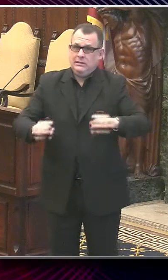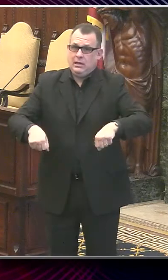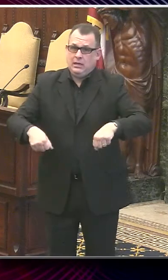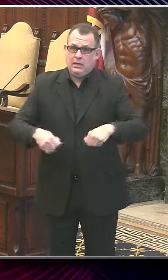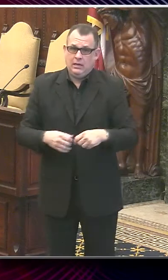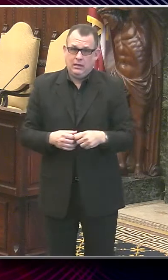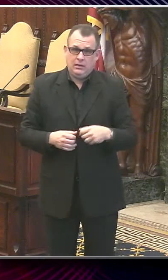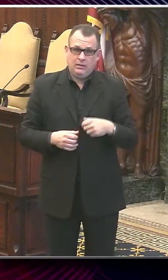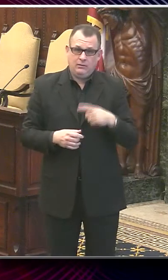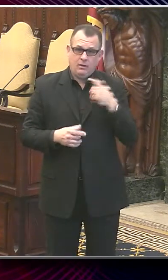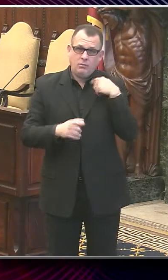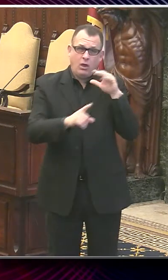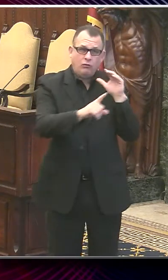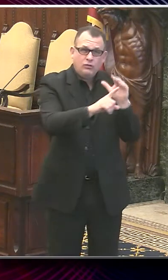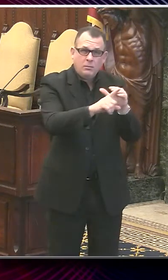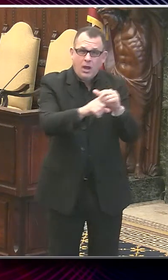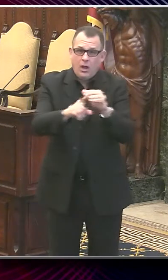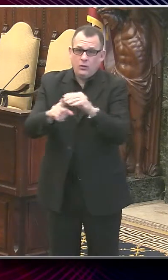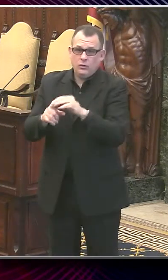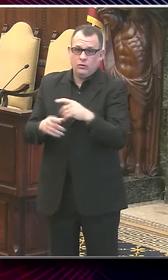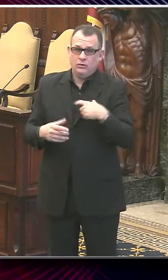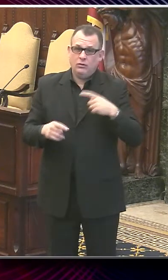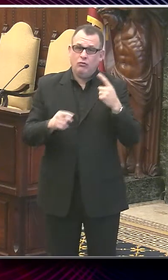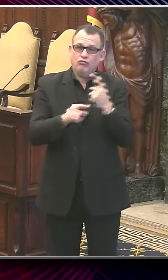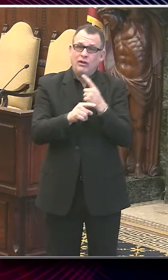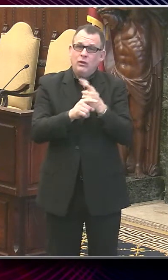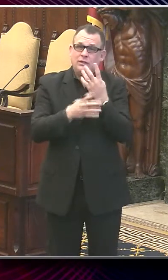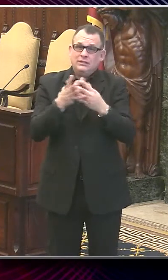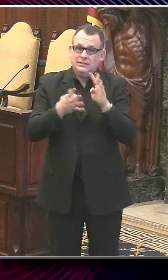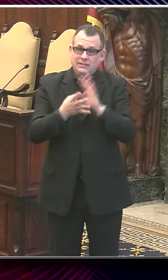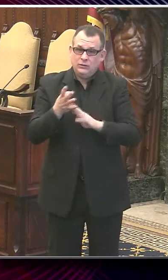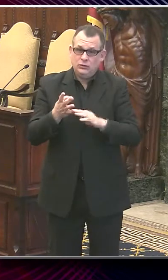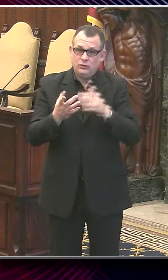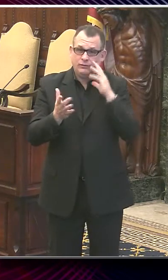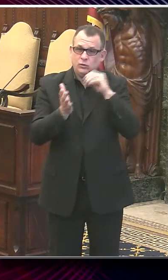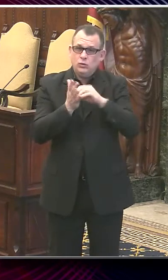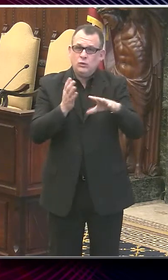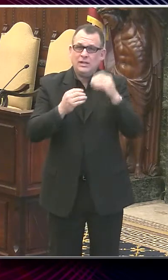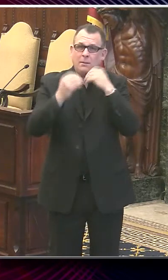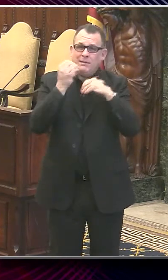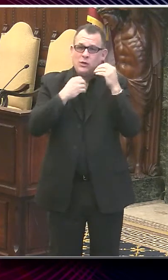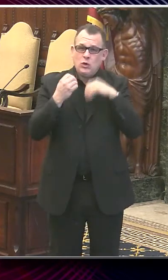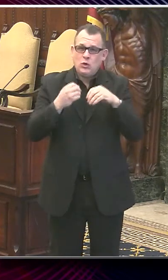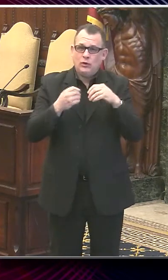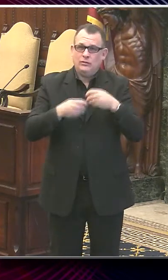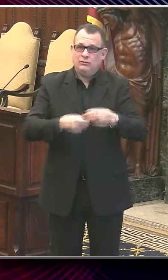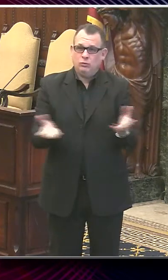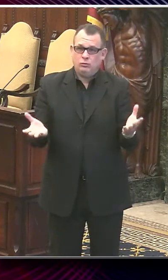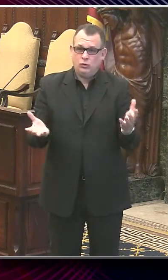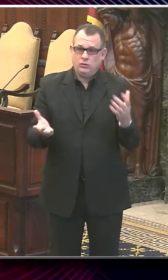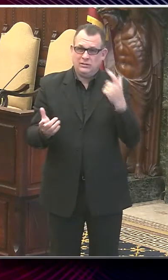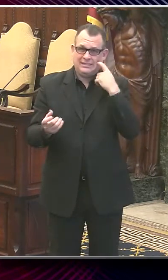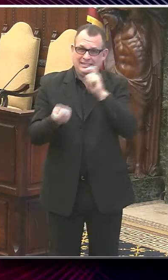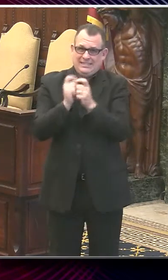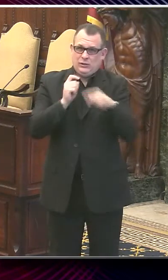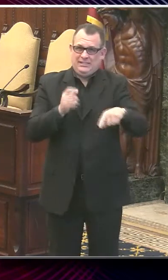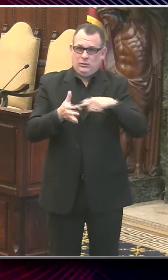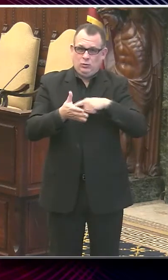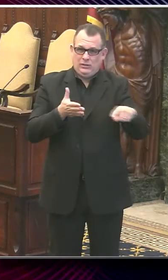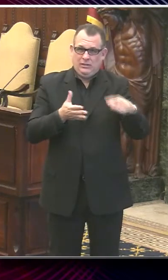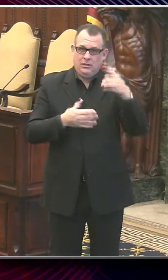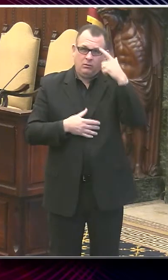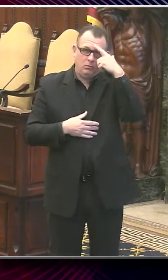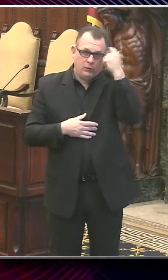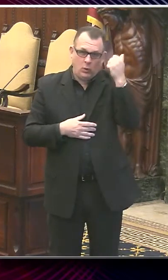remind Philadelphia families that the regular schedule for many students' meal distributions has changed this week because of the school